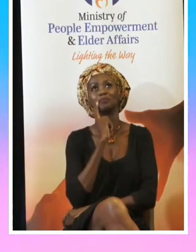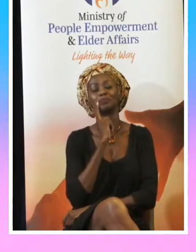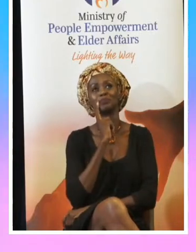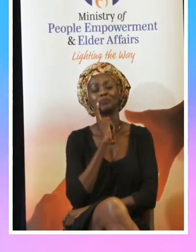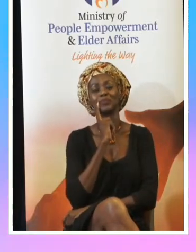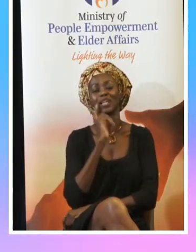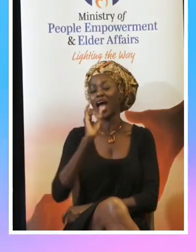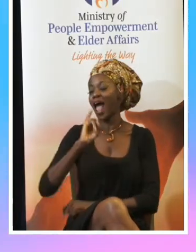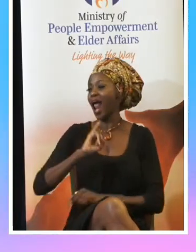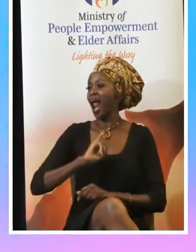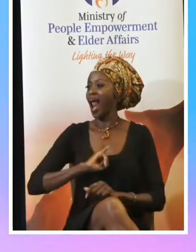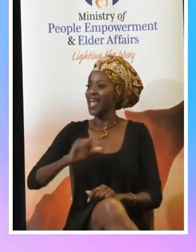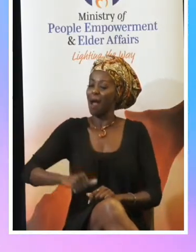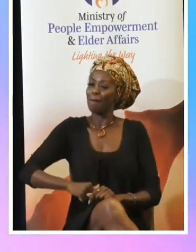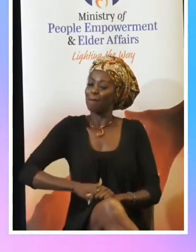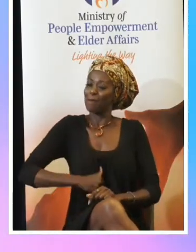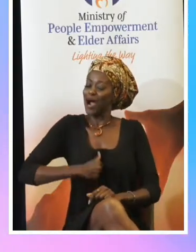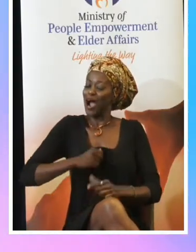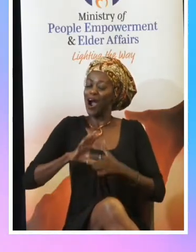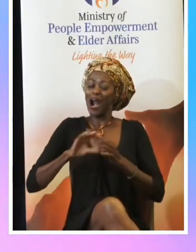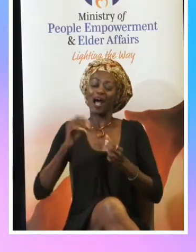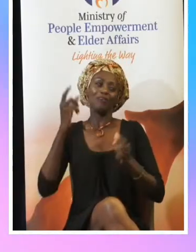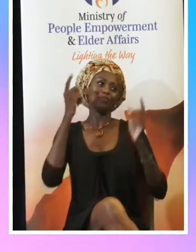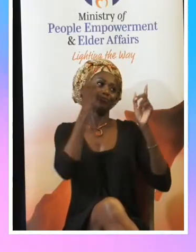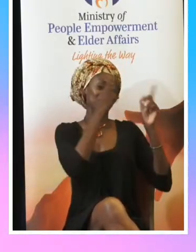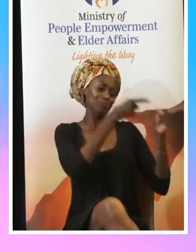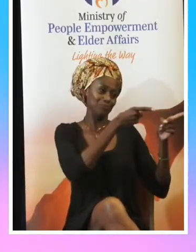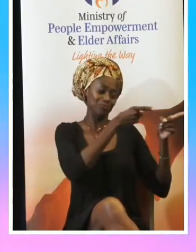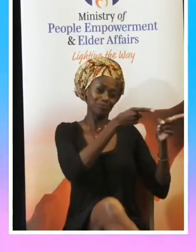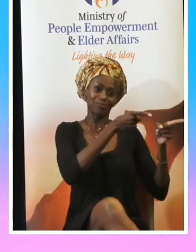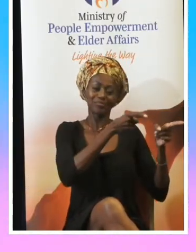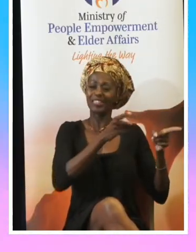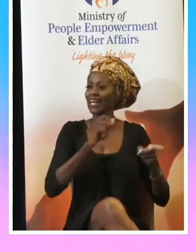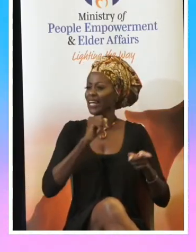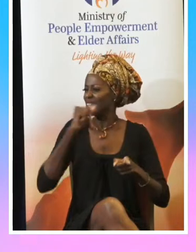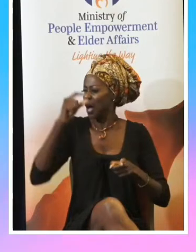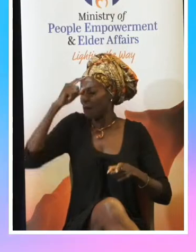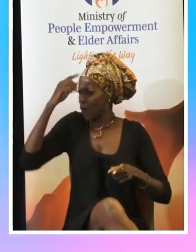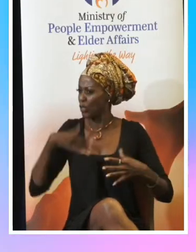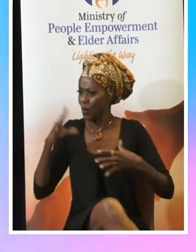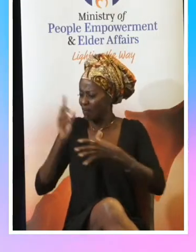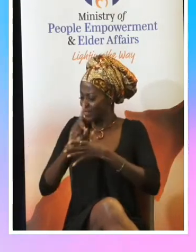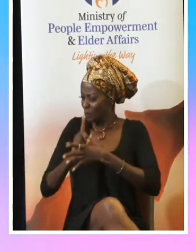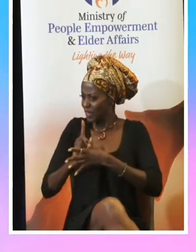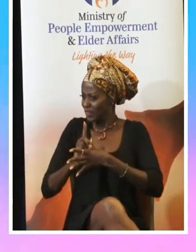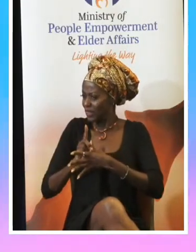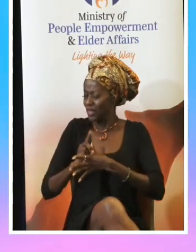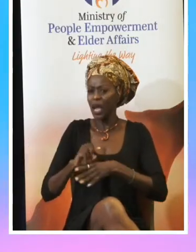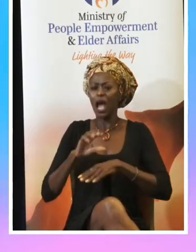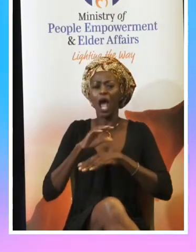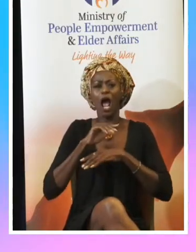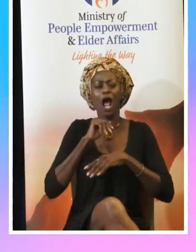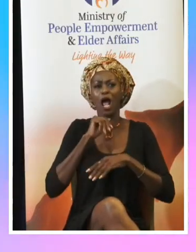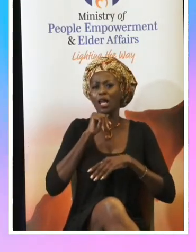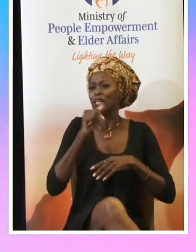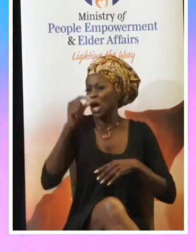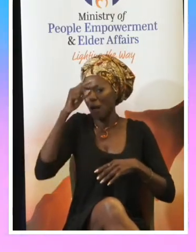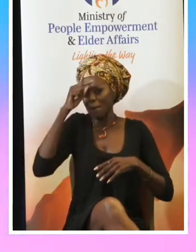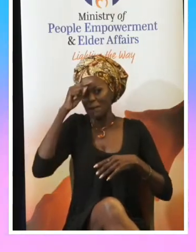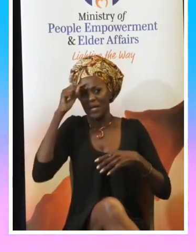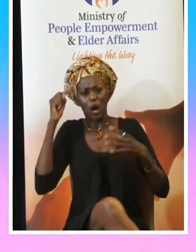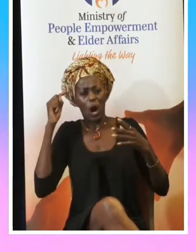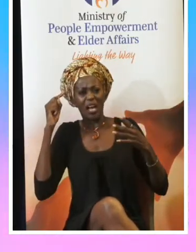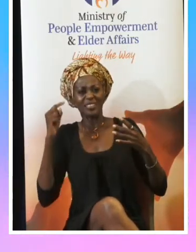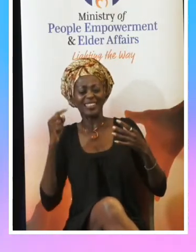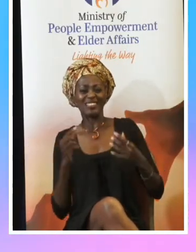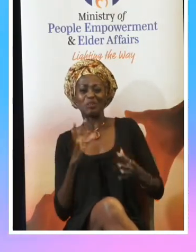I am proud of you. Thank not you. Because you have a disability, not because, you know, you got a